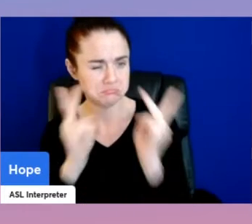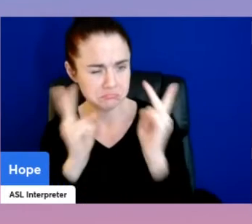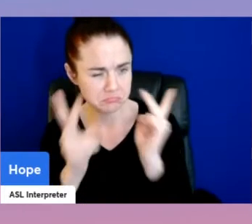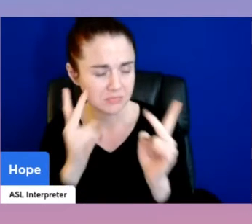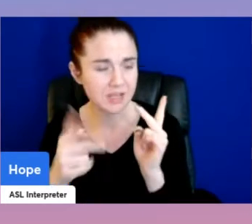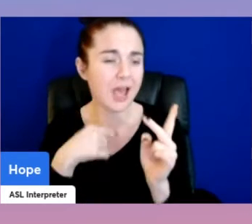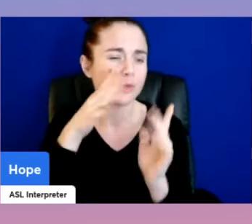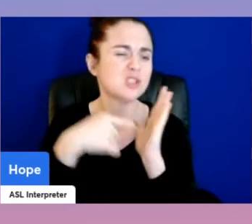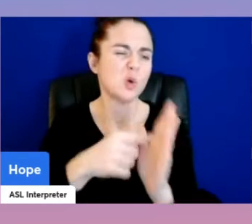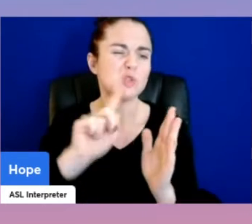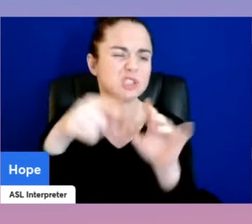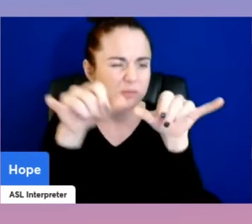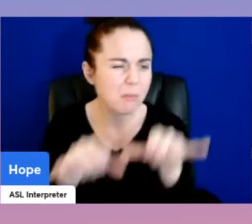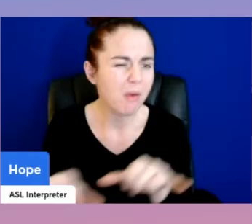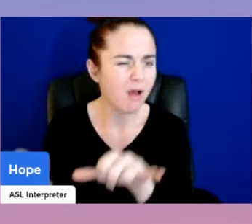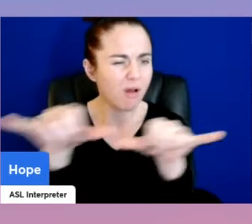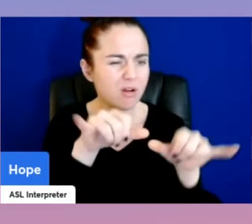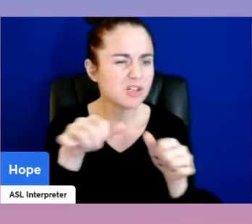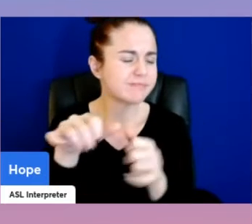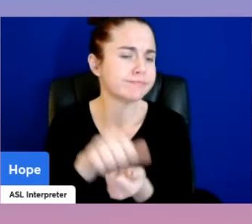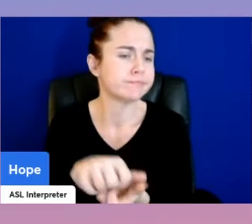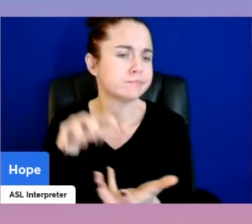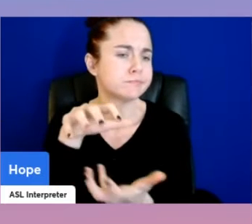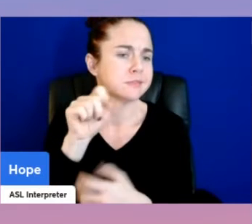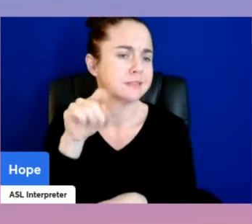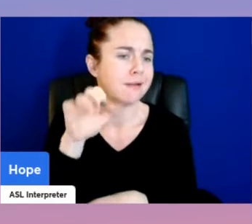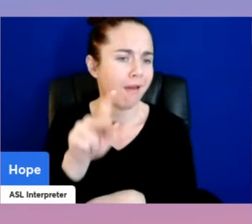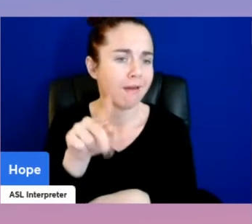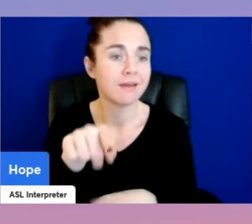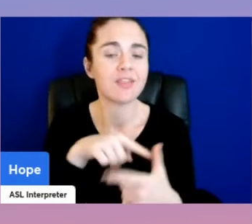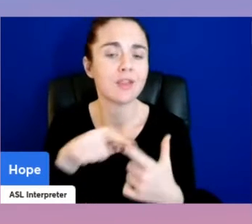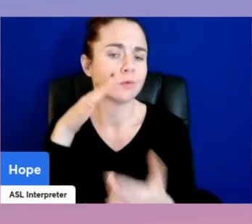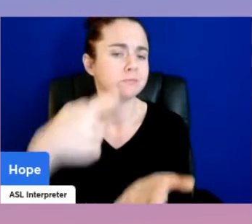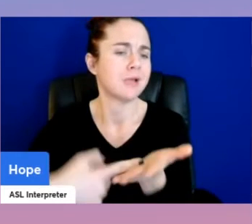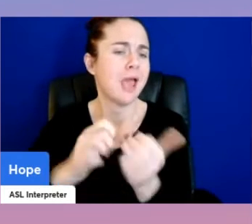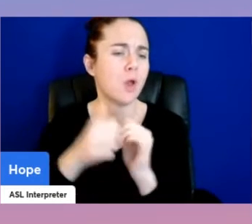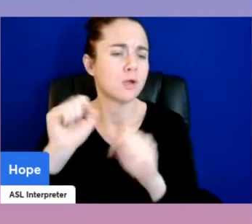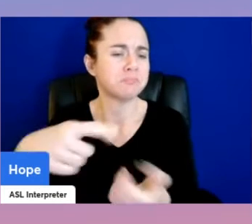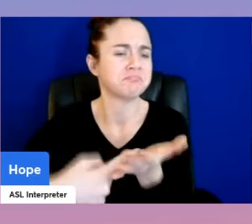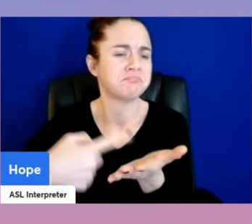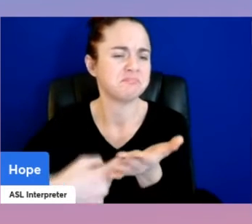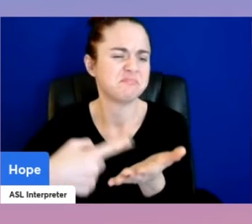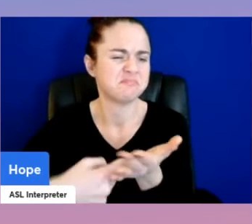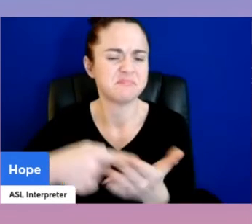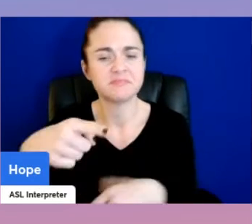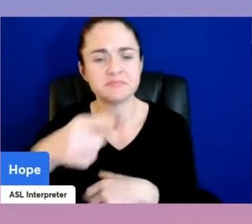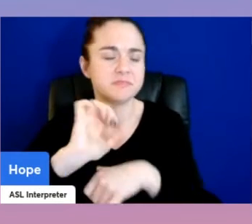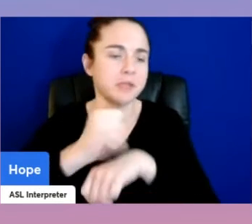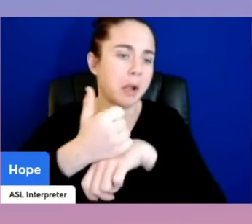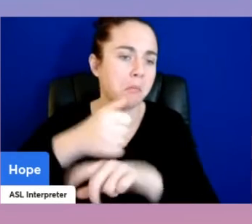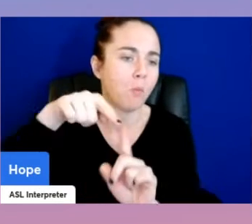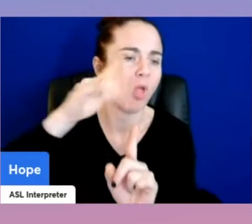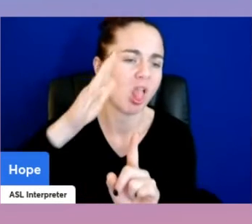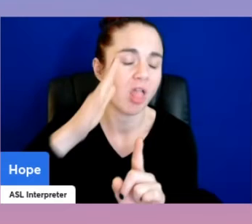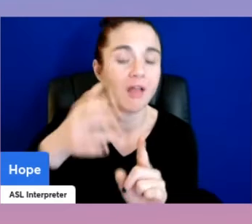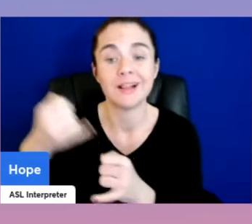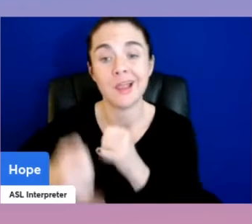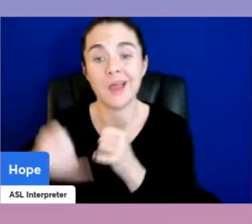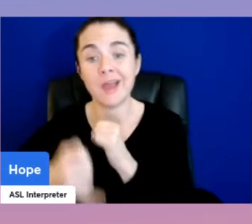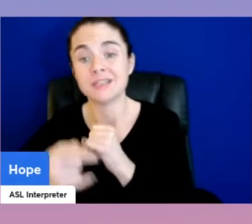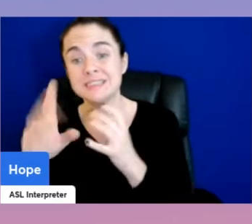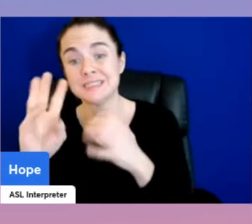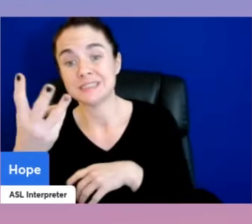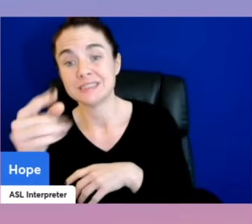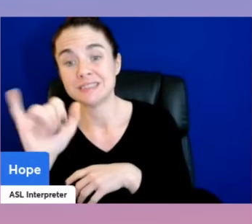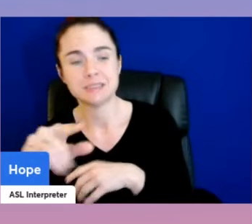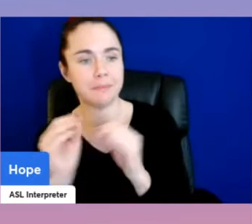Azure Monitor stack, and we'll talk through how to set that up. Lastly, I want to talk about maintenance plans. This is